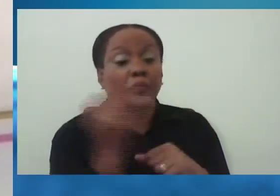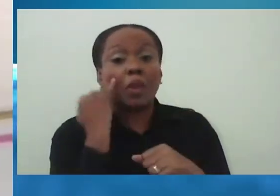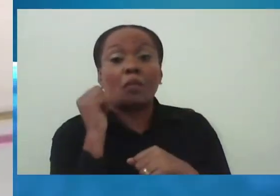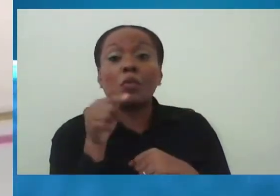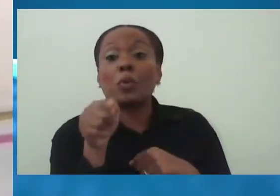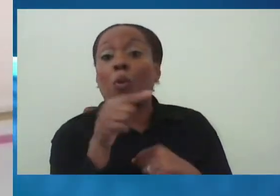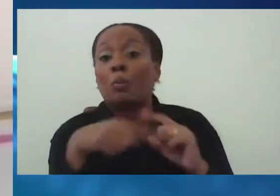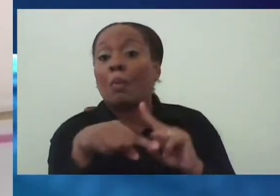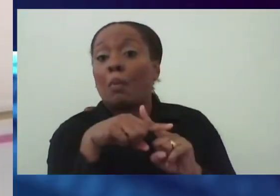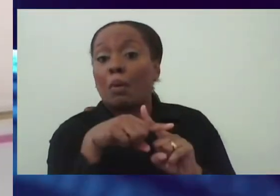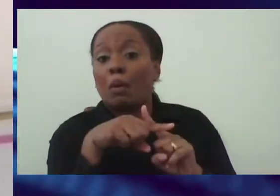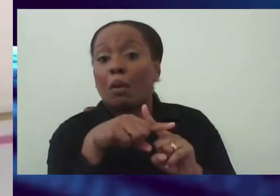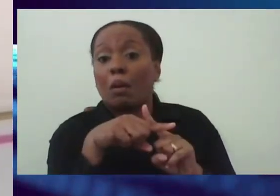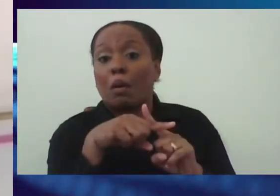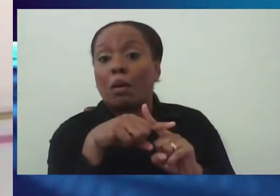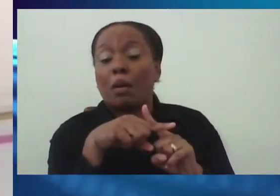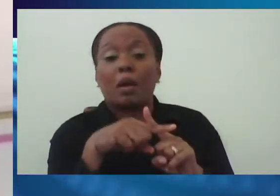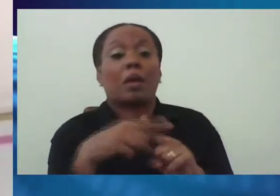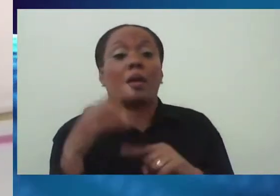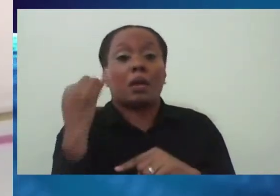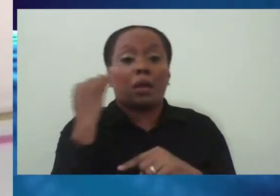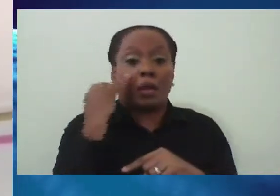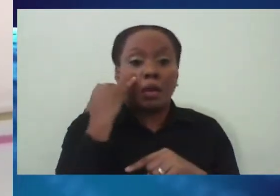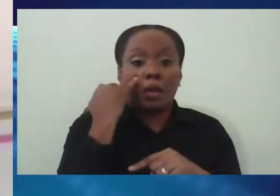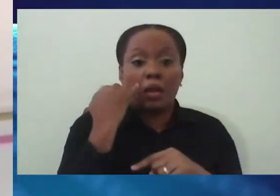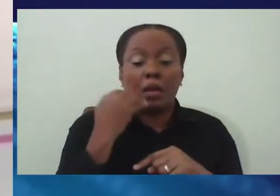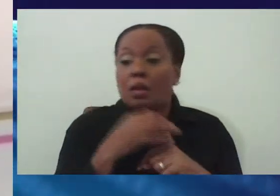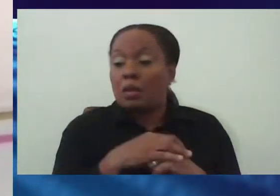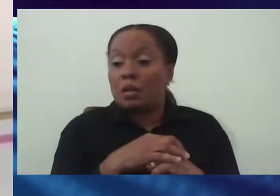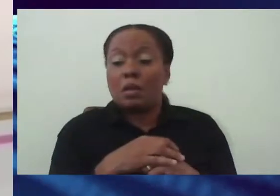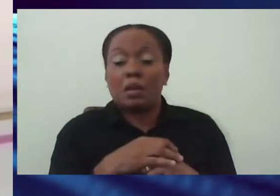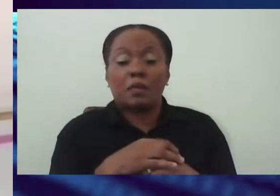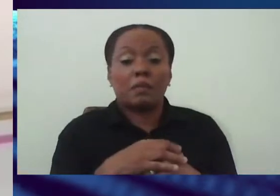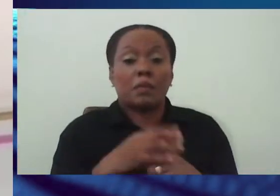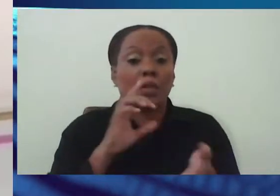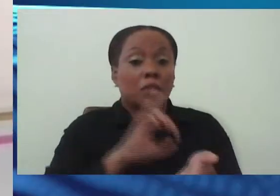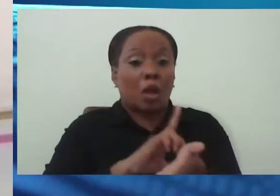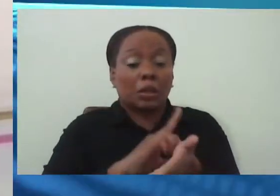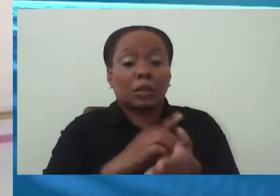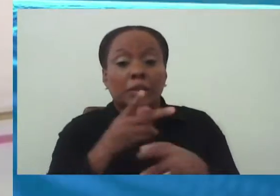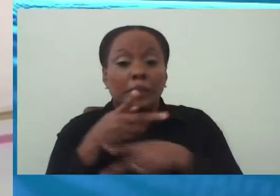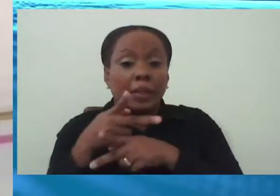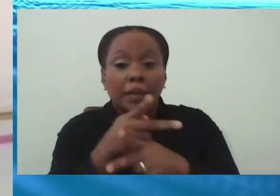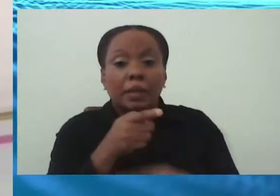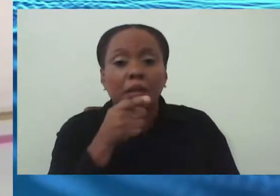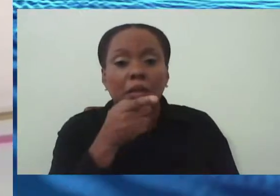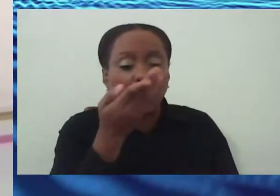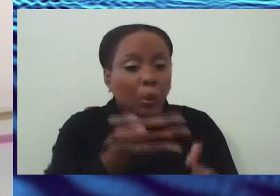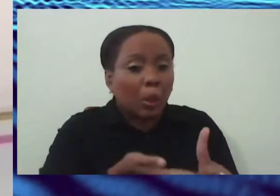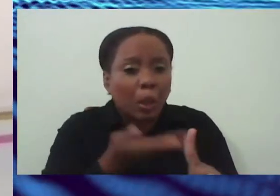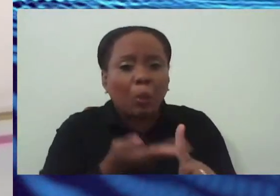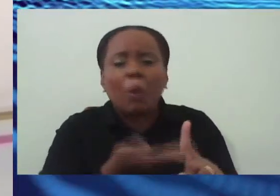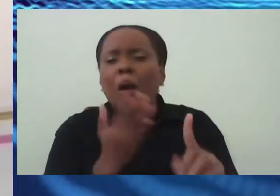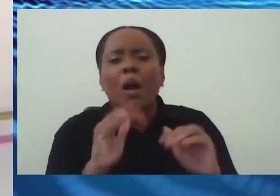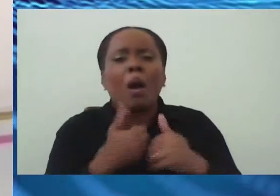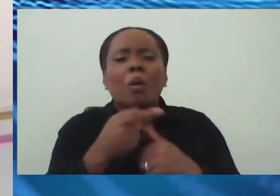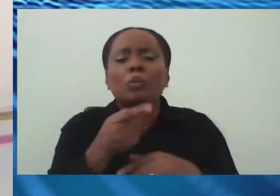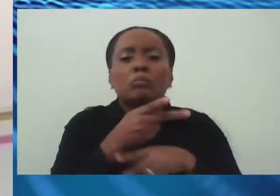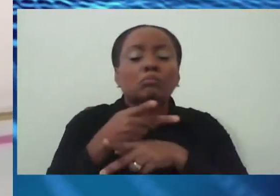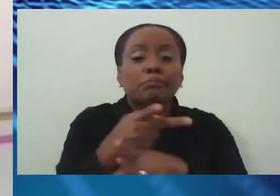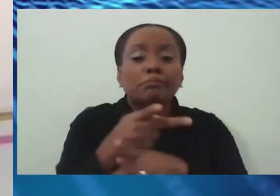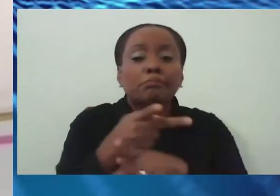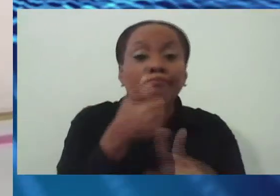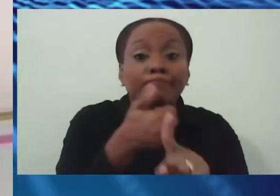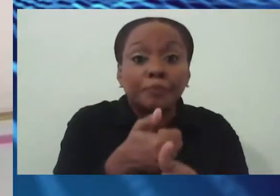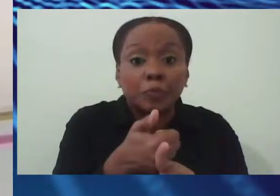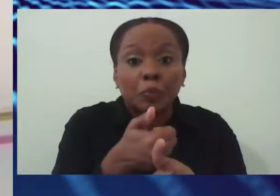positive and you are under treatment, how do you maximize your health? And if you are in your